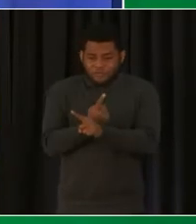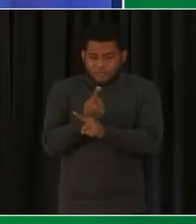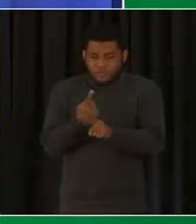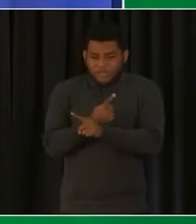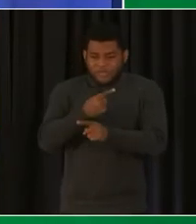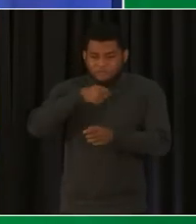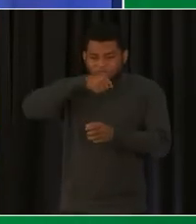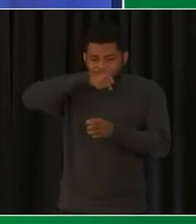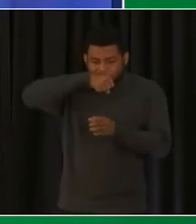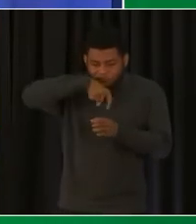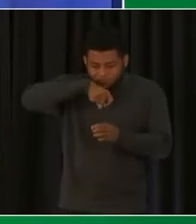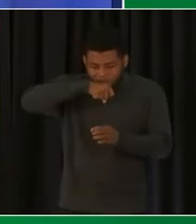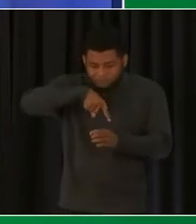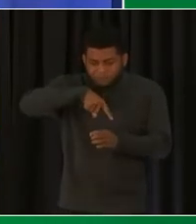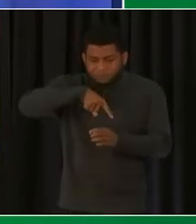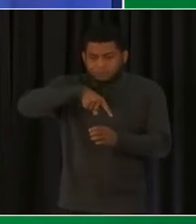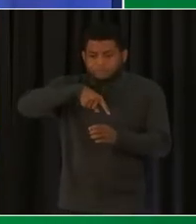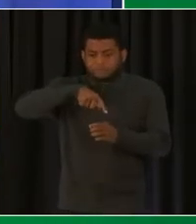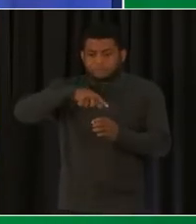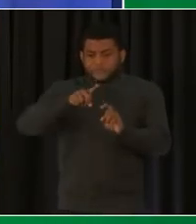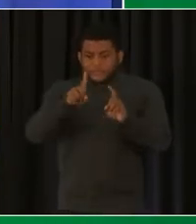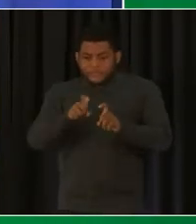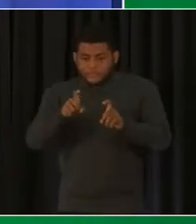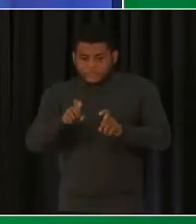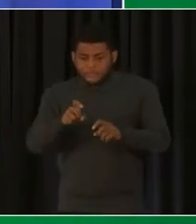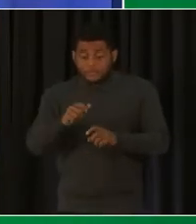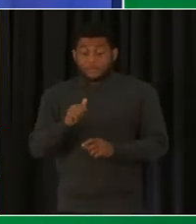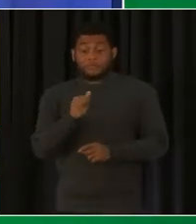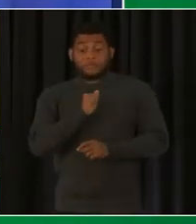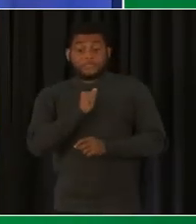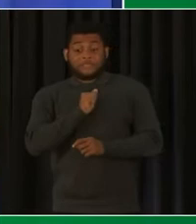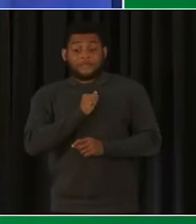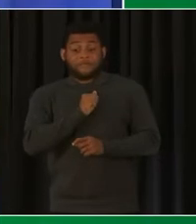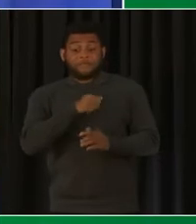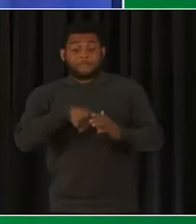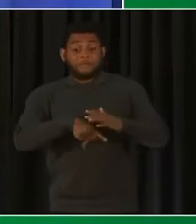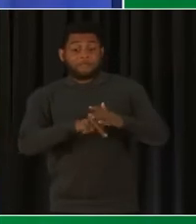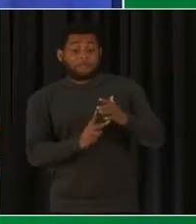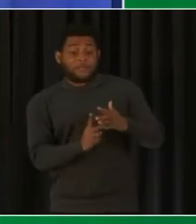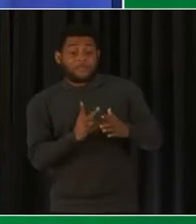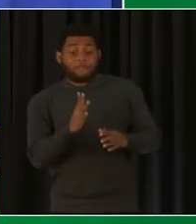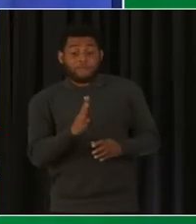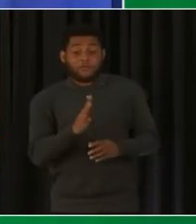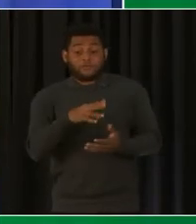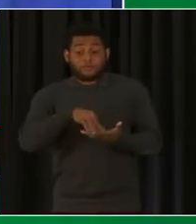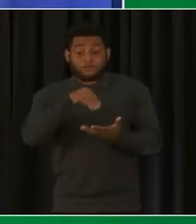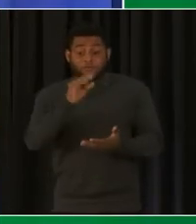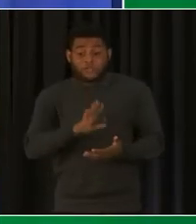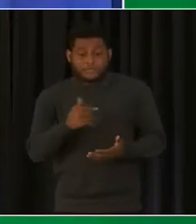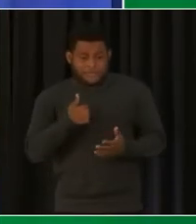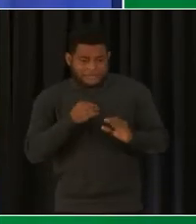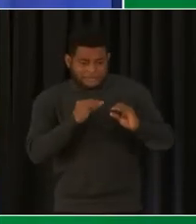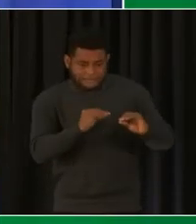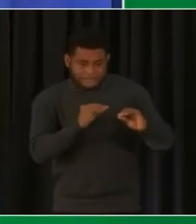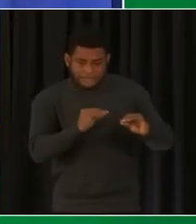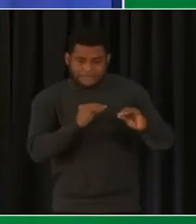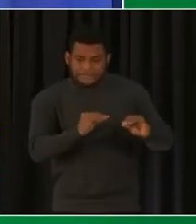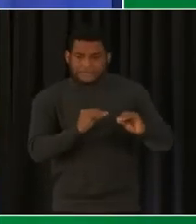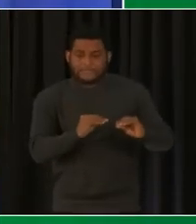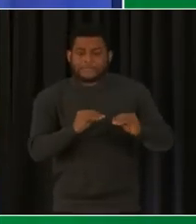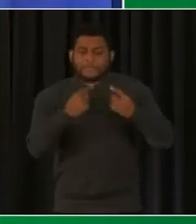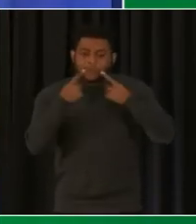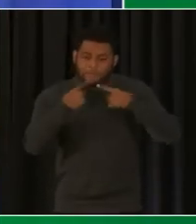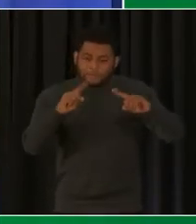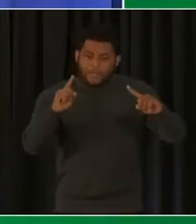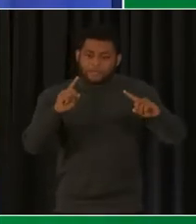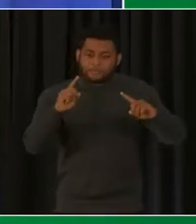produce a saliva sample. I am the DCPS parent of a pre-K4 student, and I can say with coaching he has finally gotten it down, but